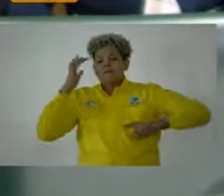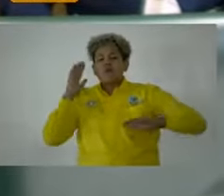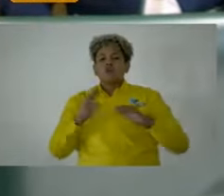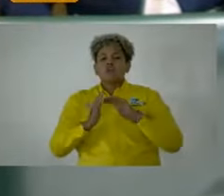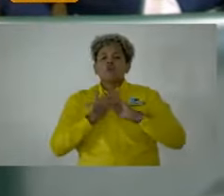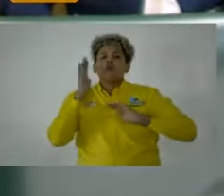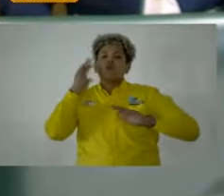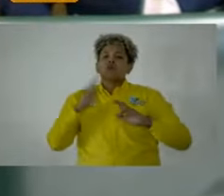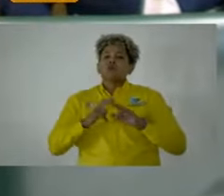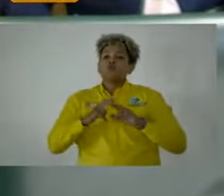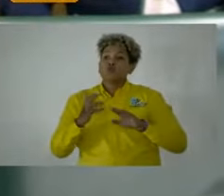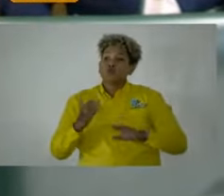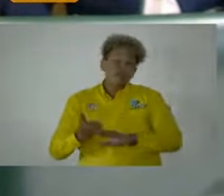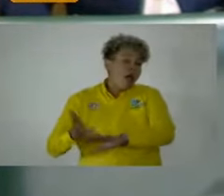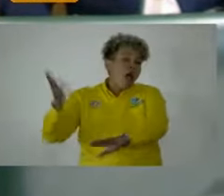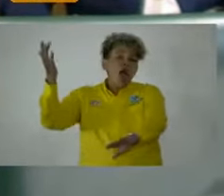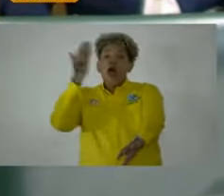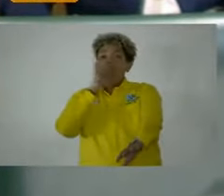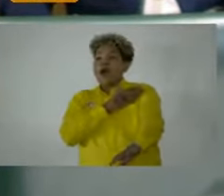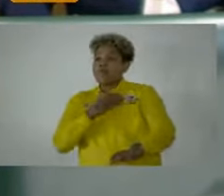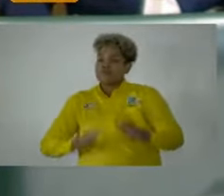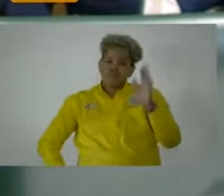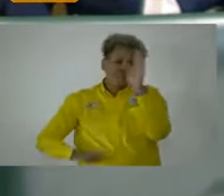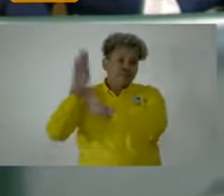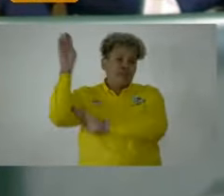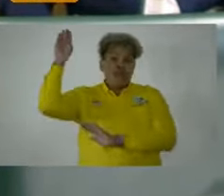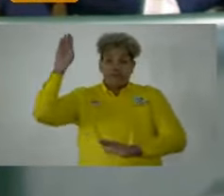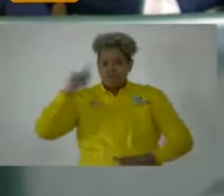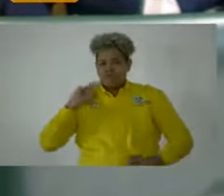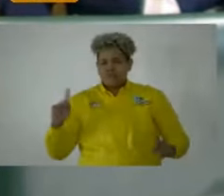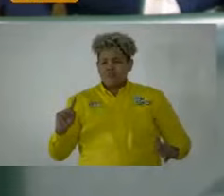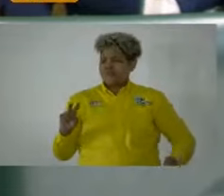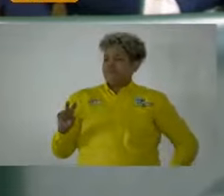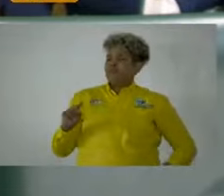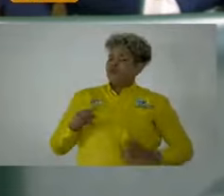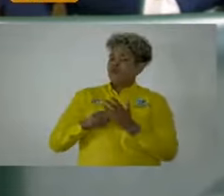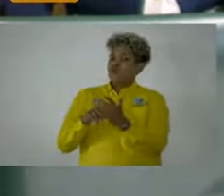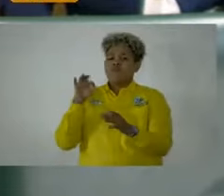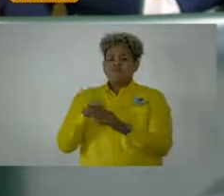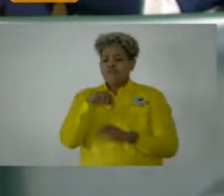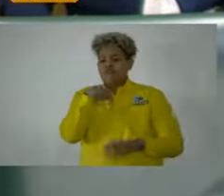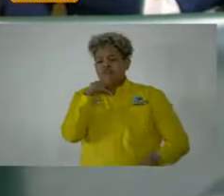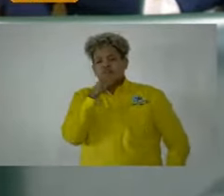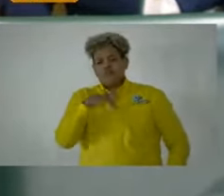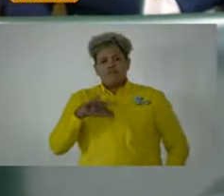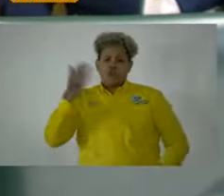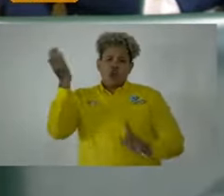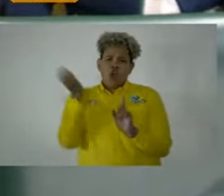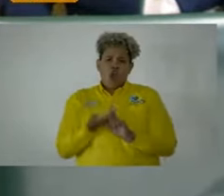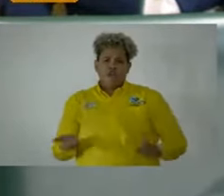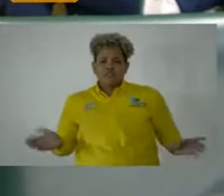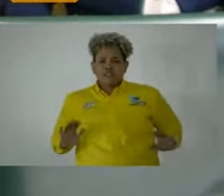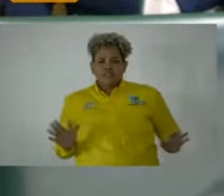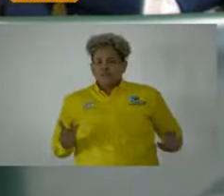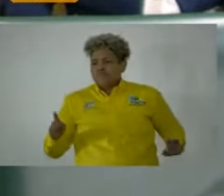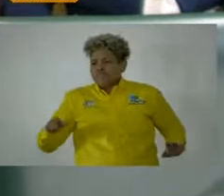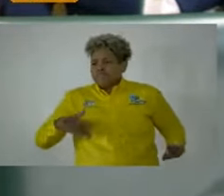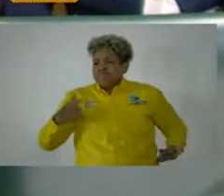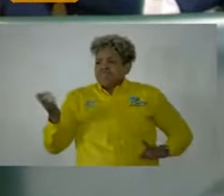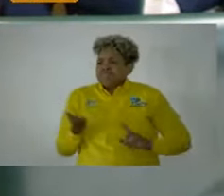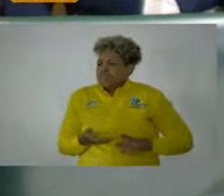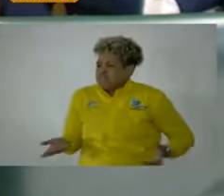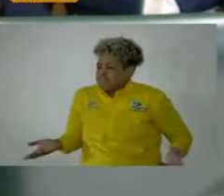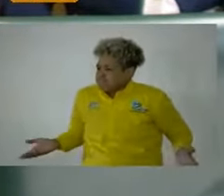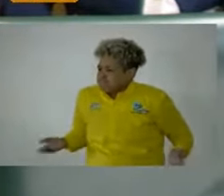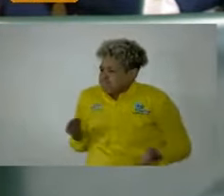will soon take off. But the people showed with their votes that they are not convinced. They are not convinced